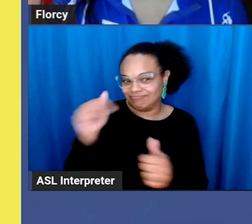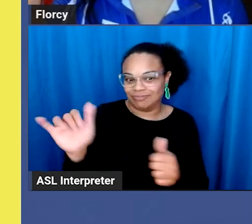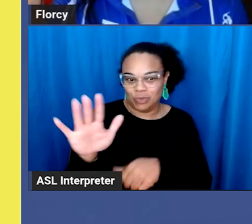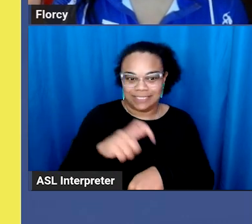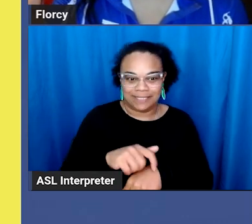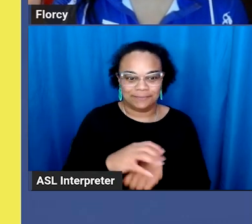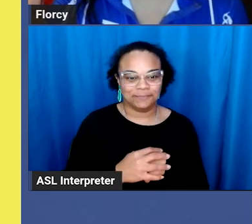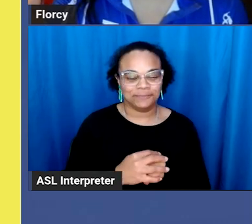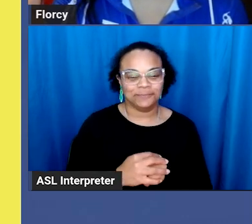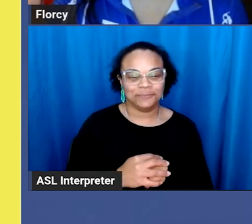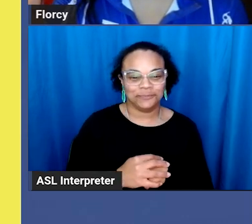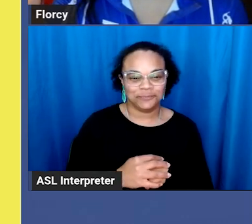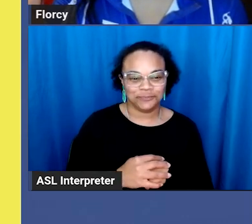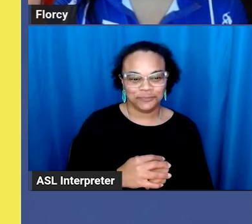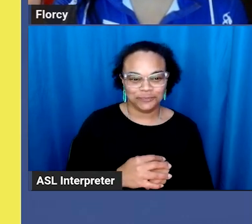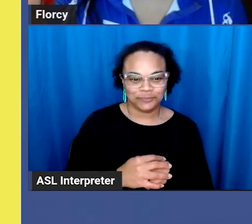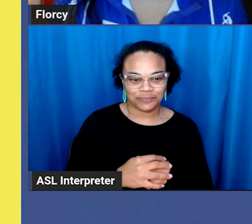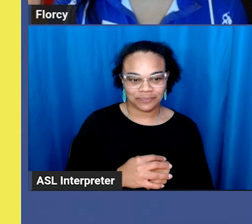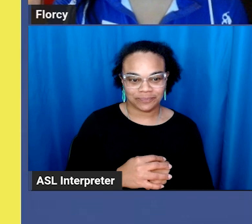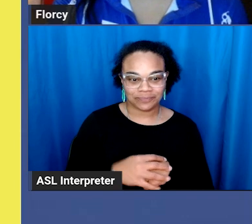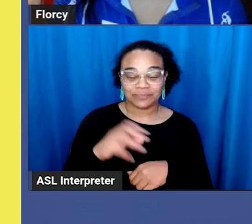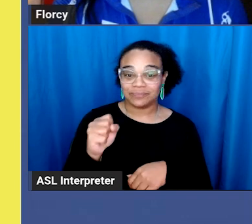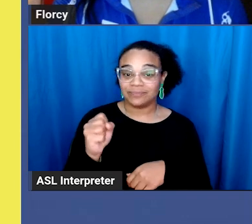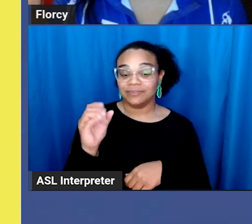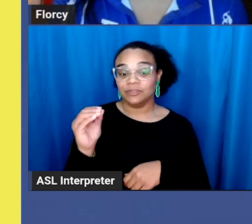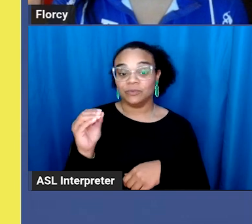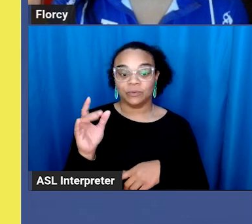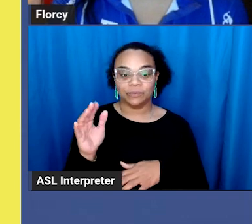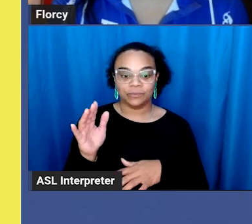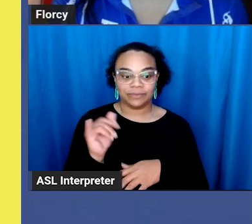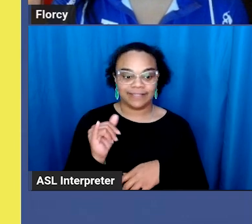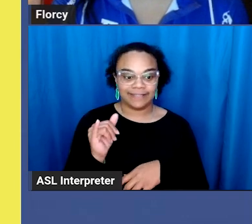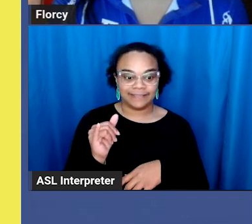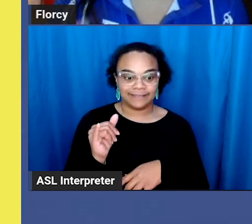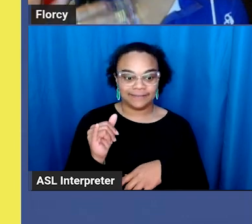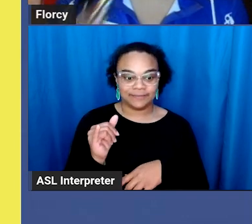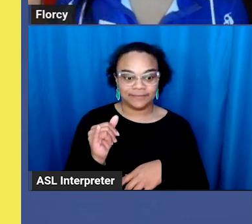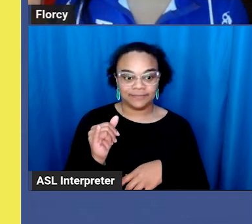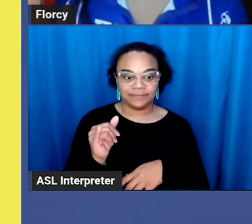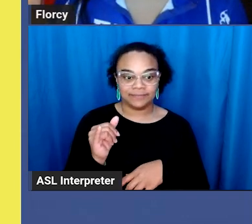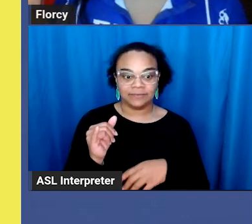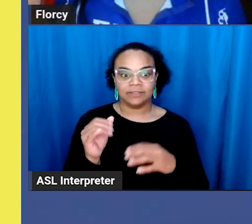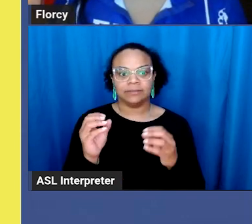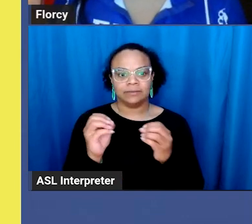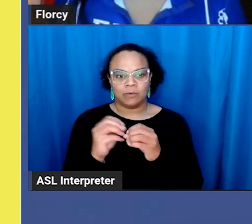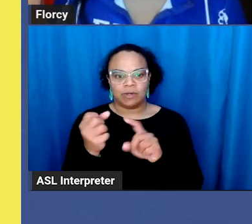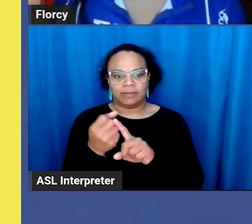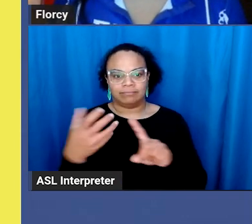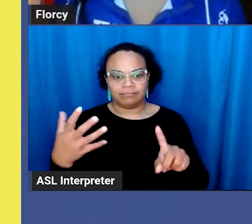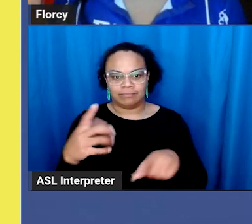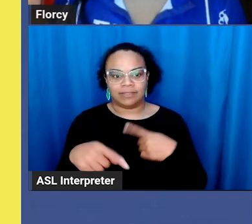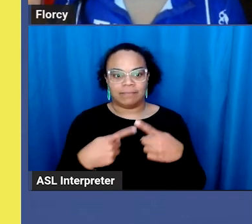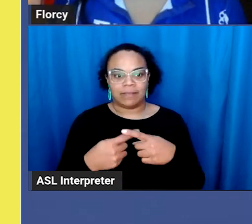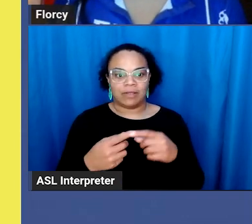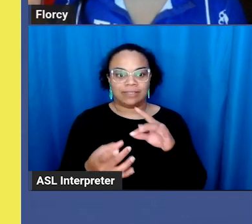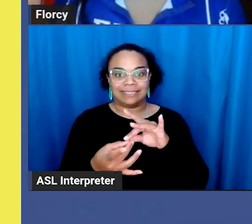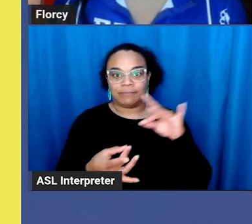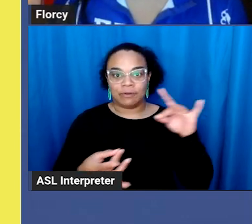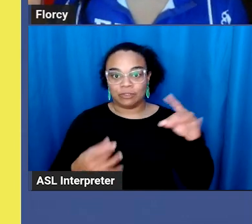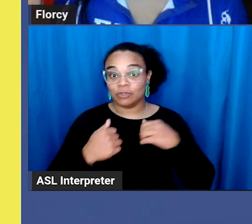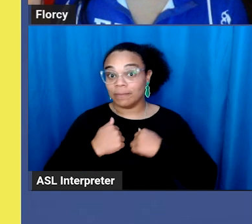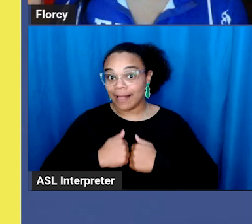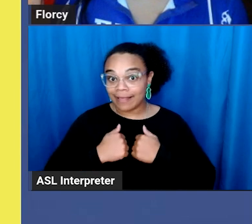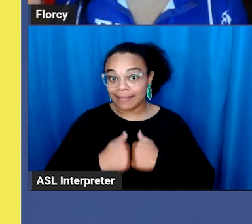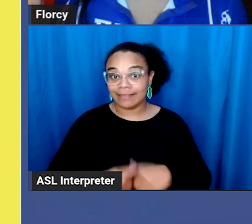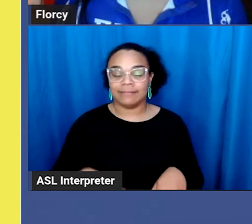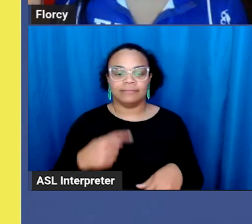time. And yeah, so like just like going more into like spiritual baths and like